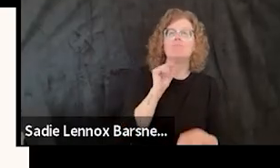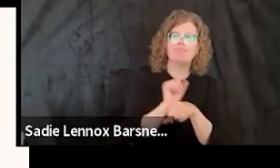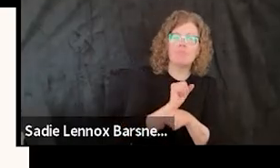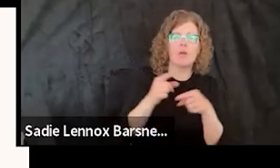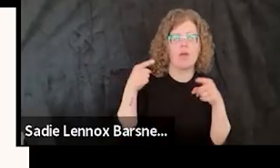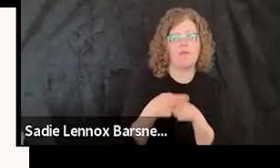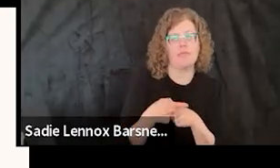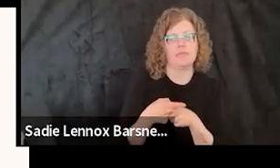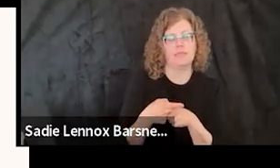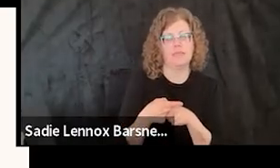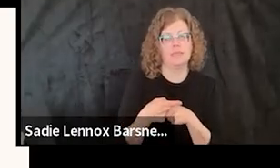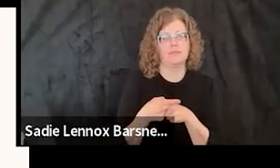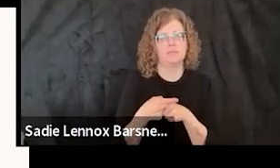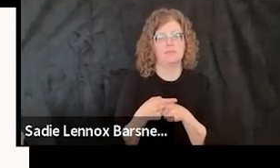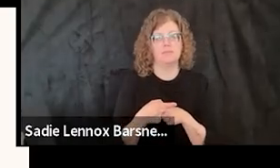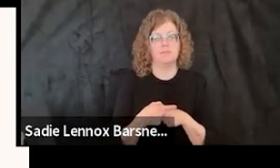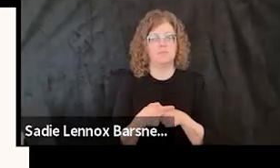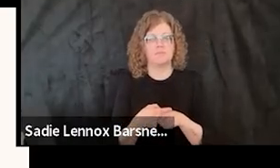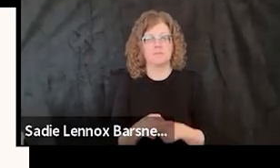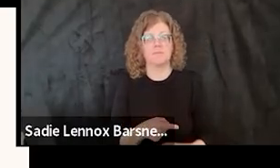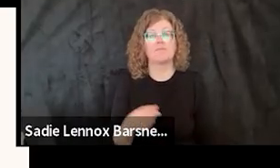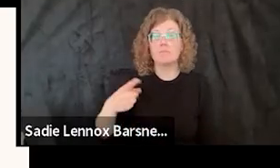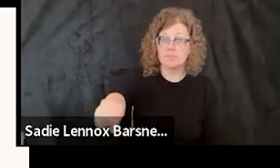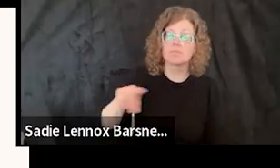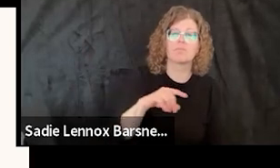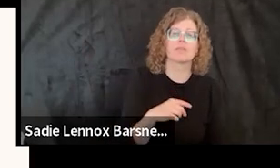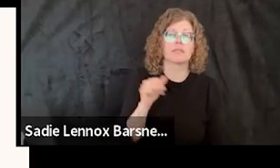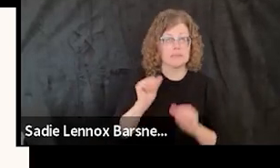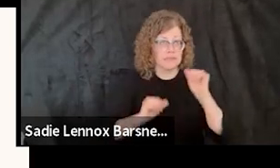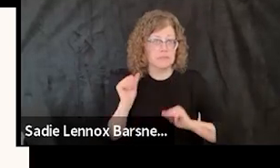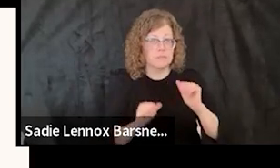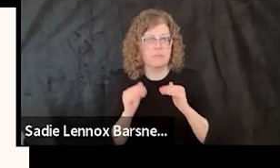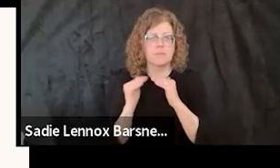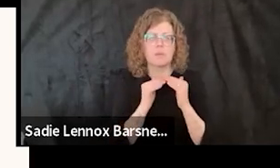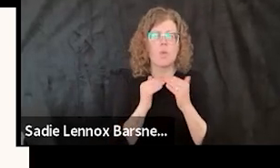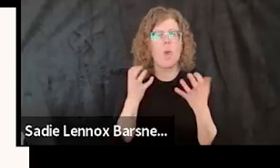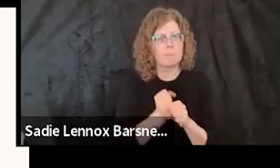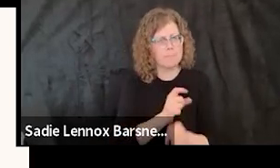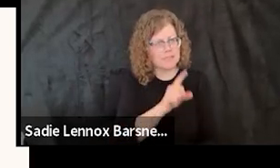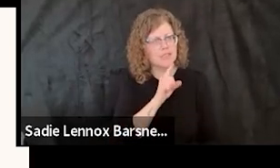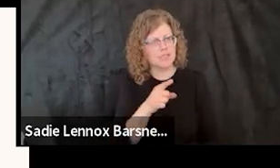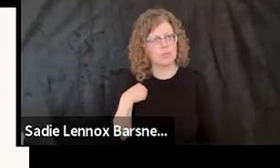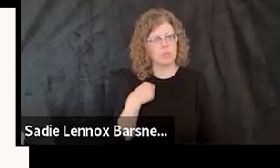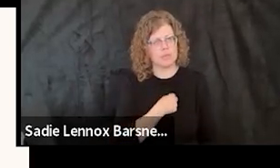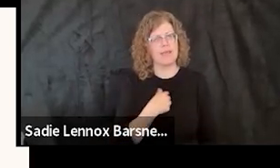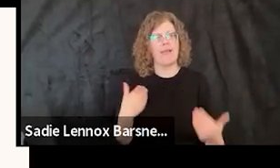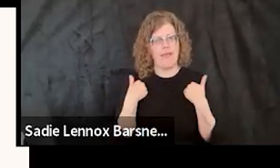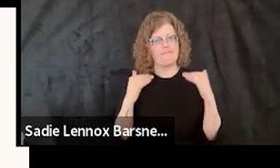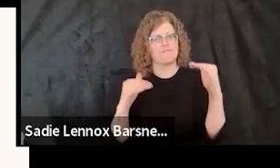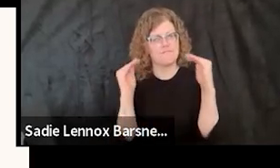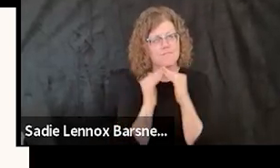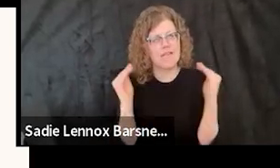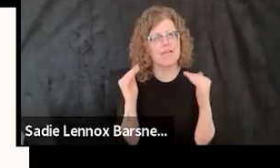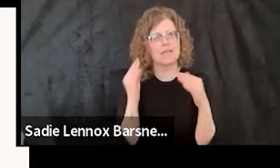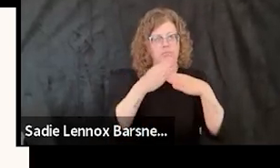Peer assessment committees help ensure that we fairly and responsibly distribute public dollars to artists on behalf of the citizens